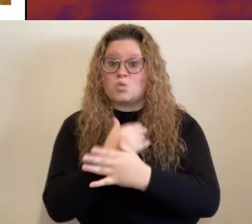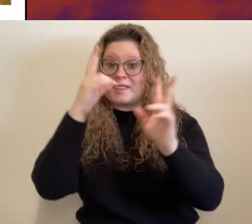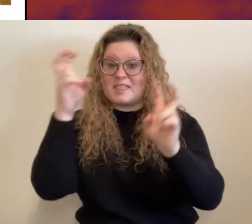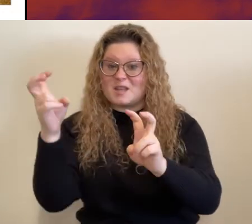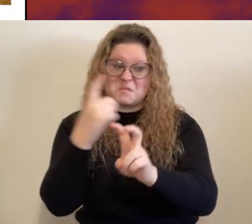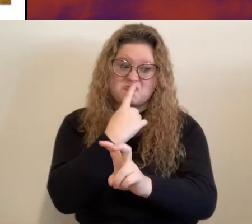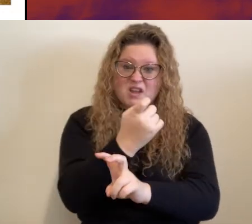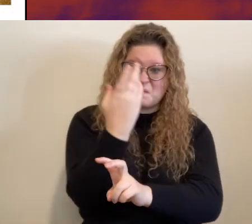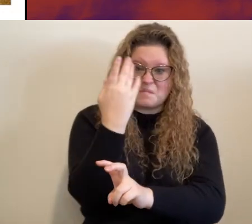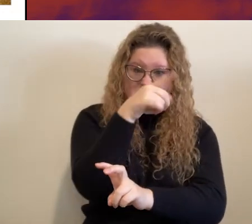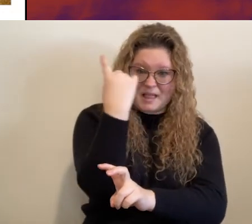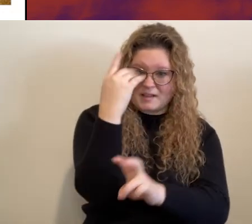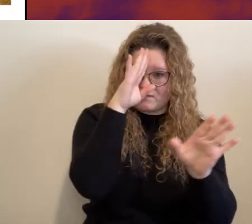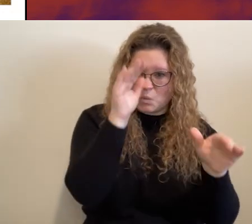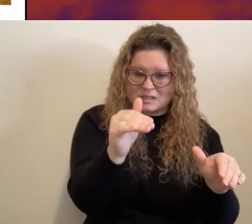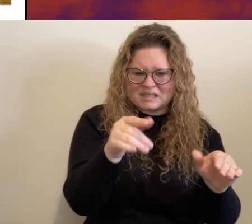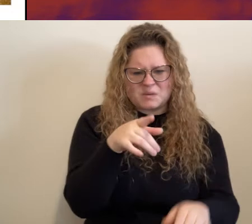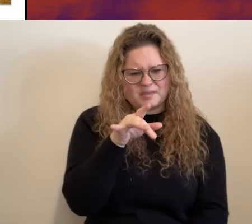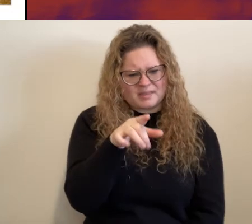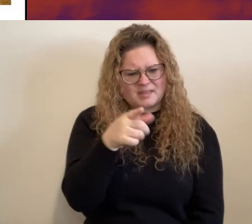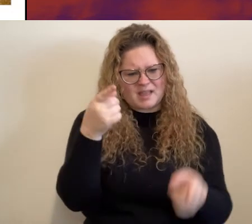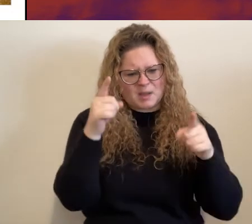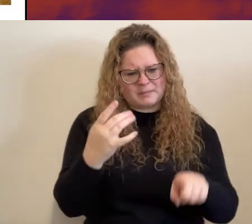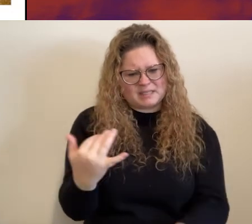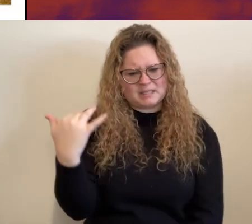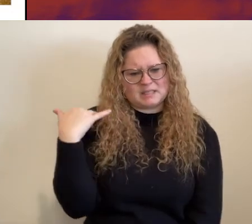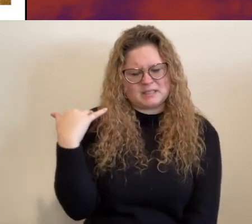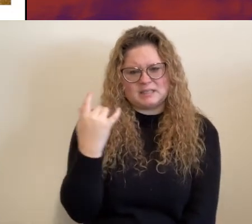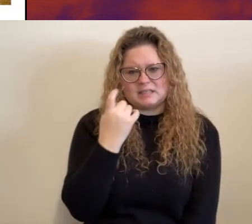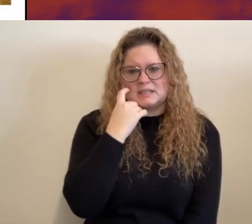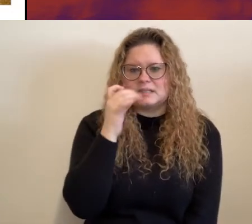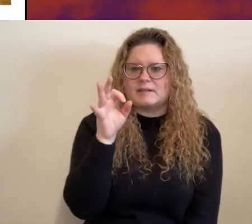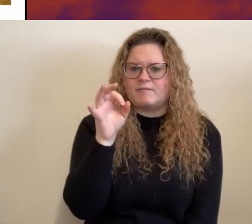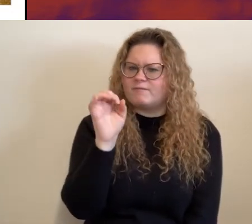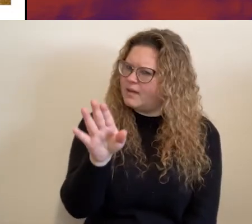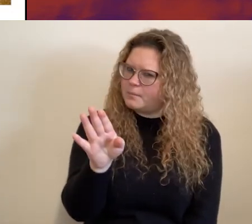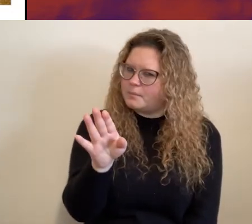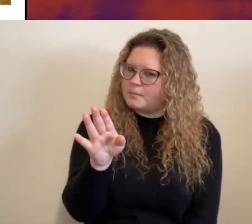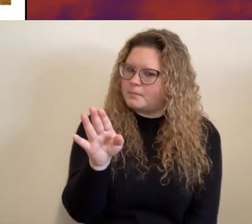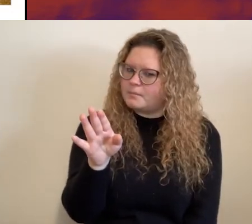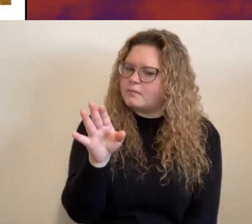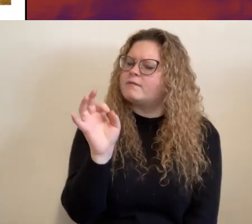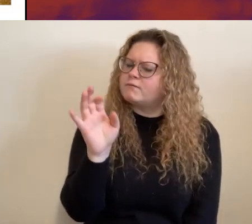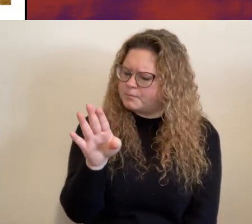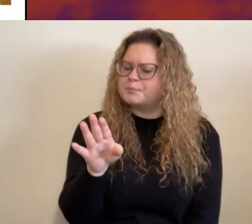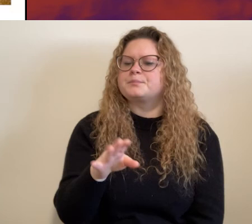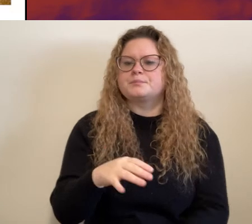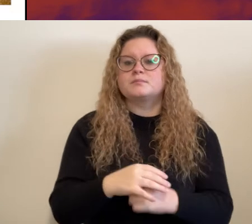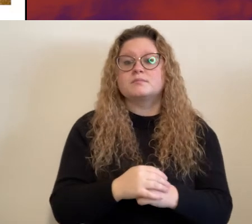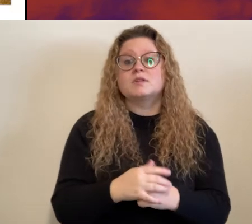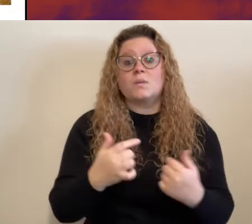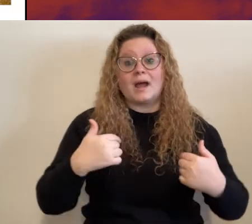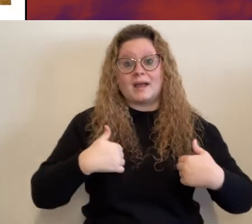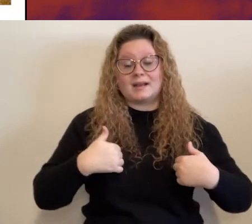was when was this? This was February. I think this was February. So I introduced a healing event for